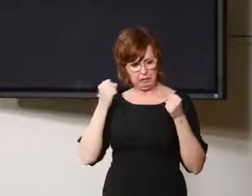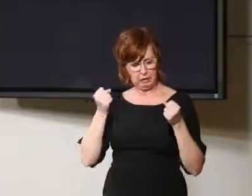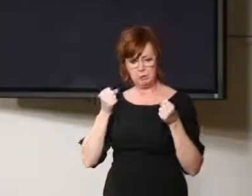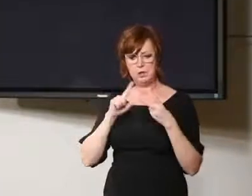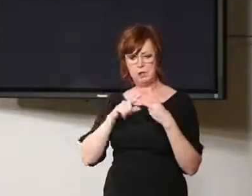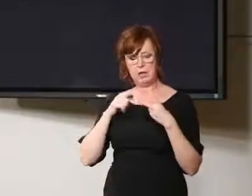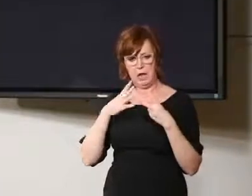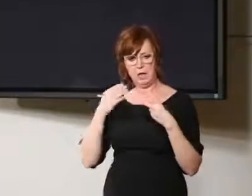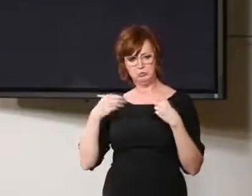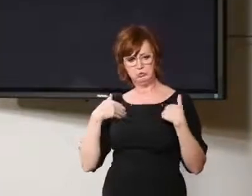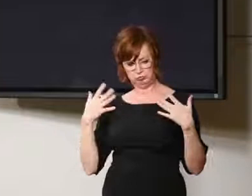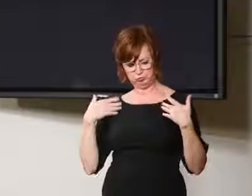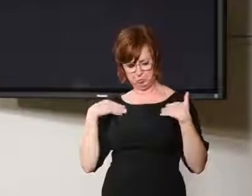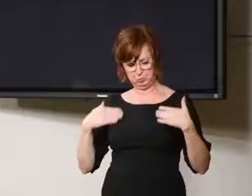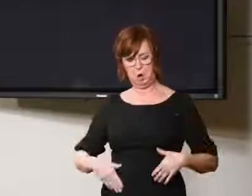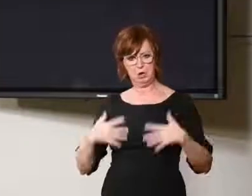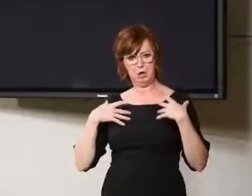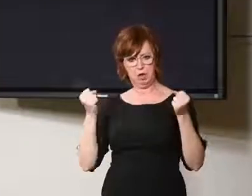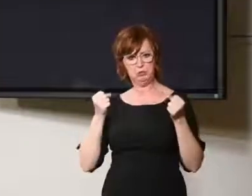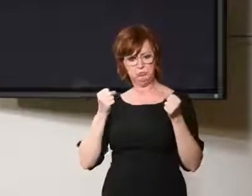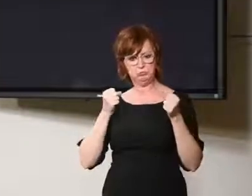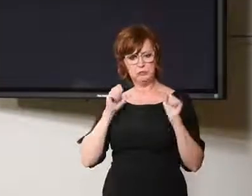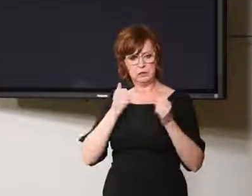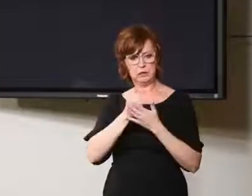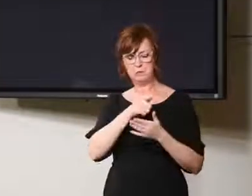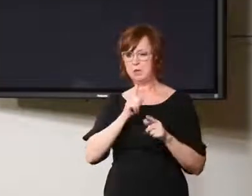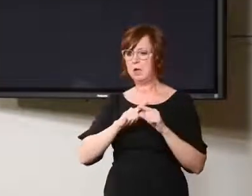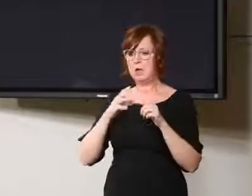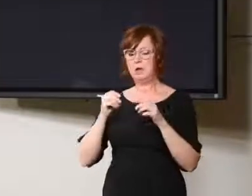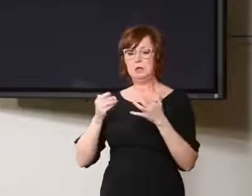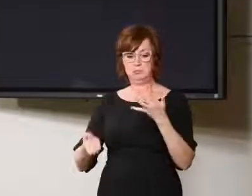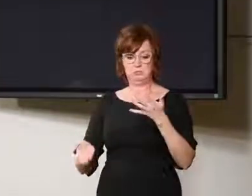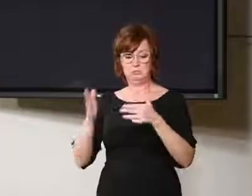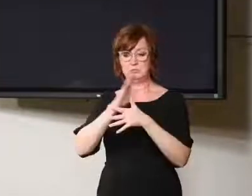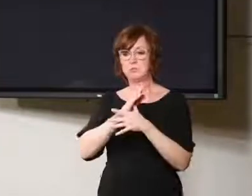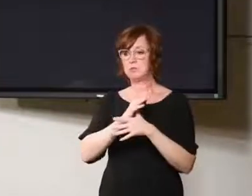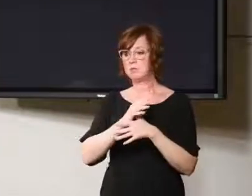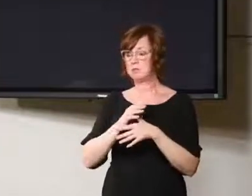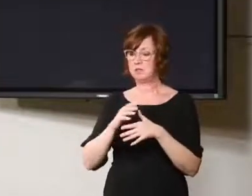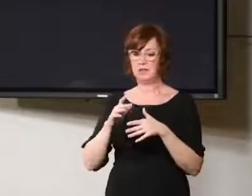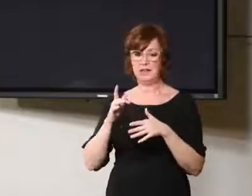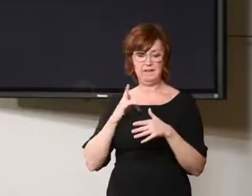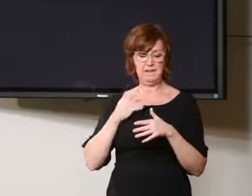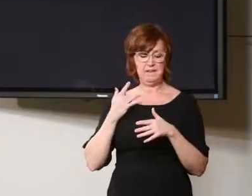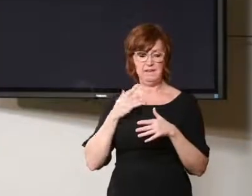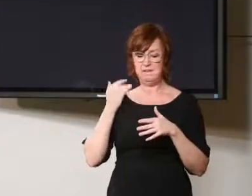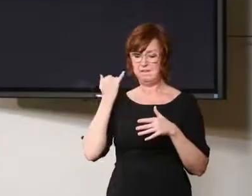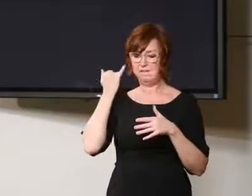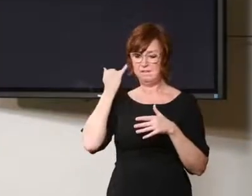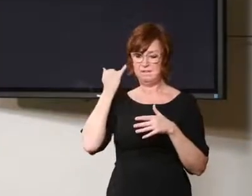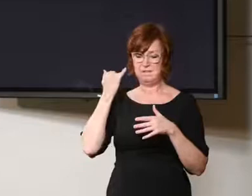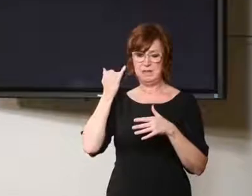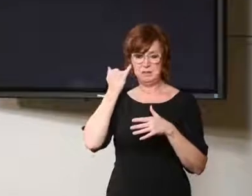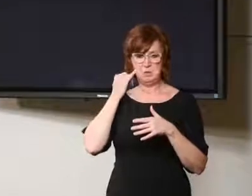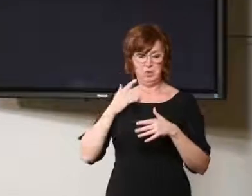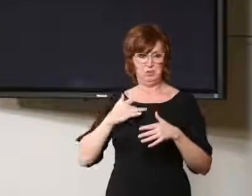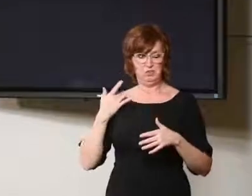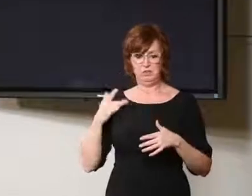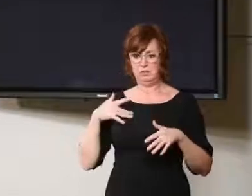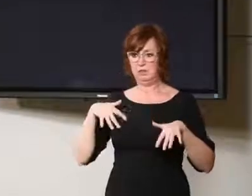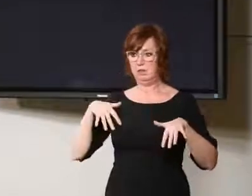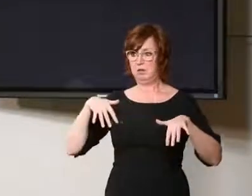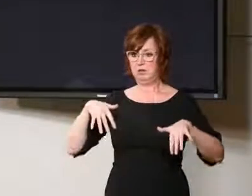distress, our emergency rooms remain open and are available for you, and we want you to come and see us when you need us.